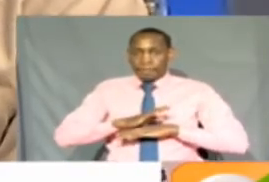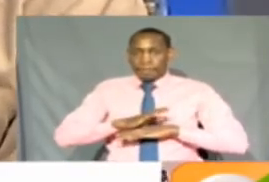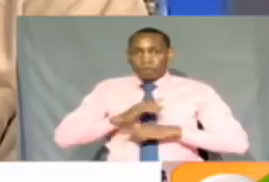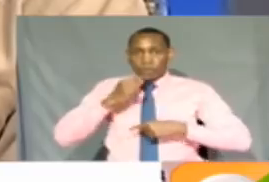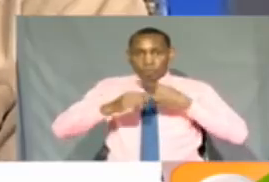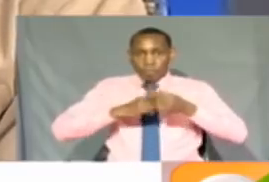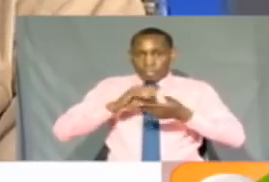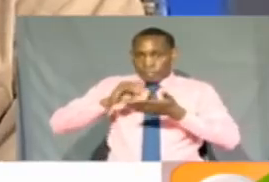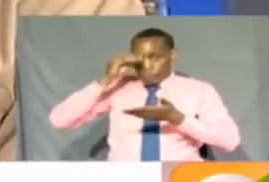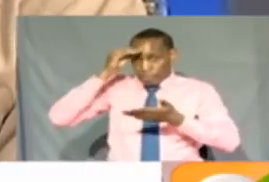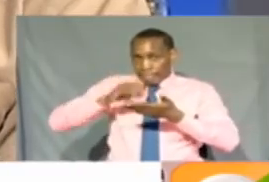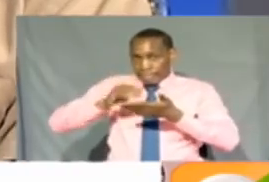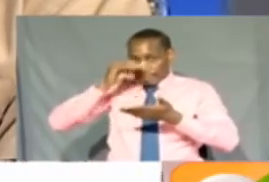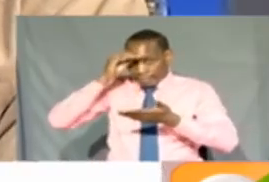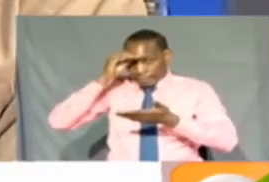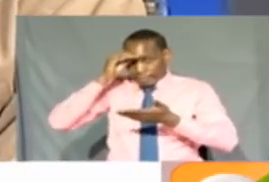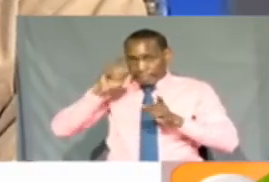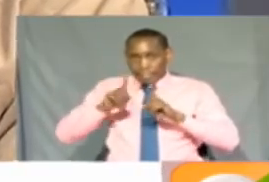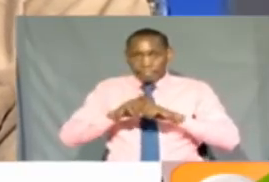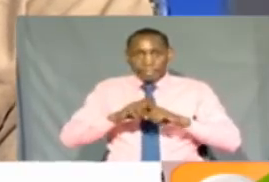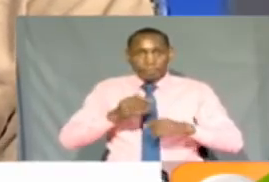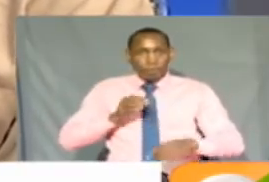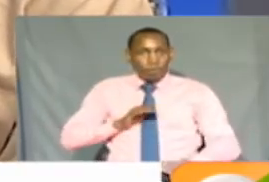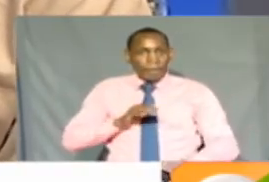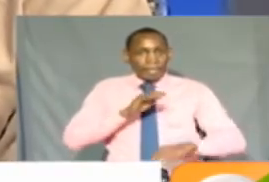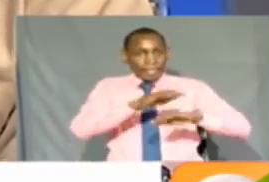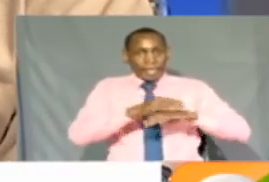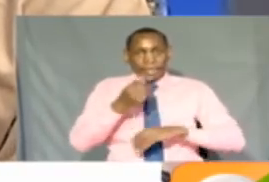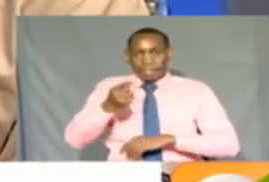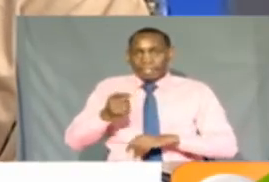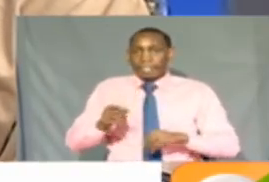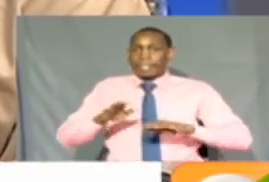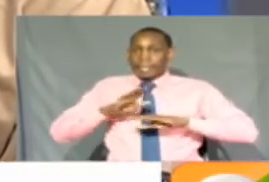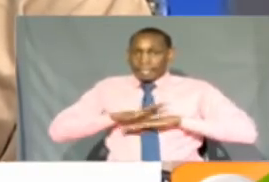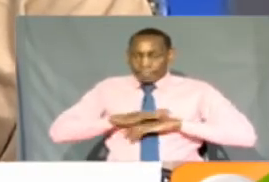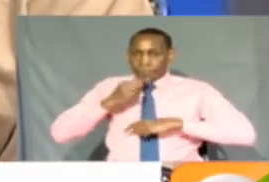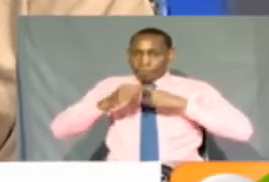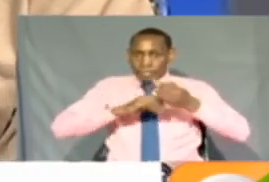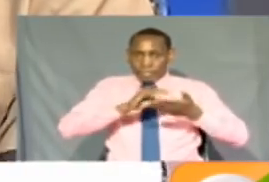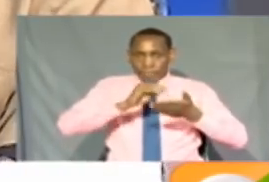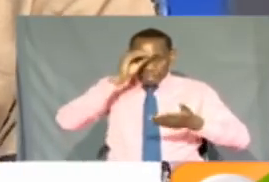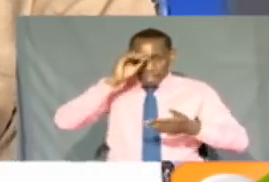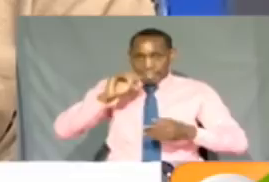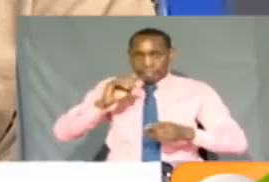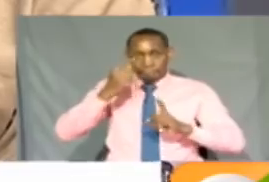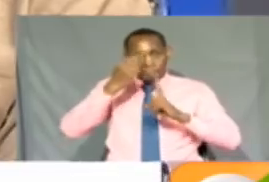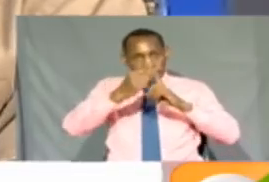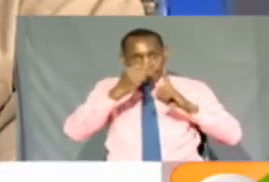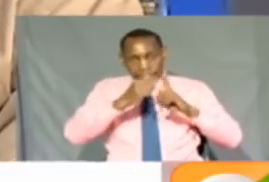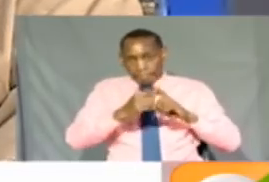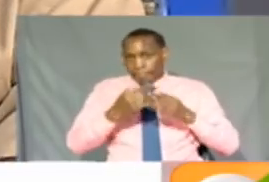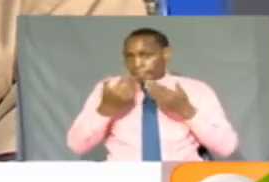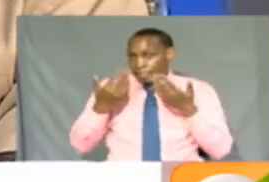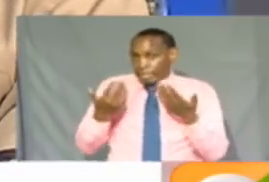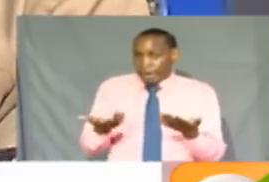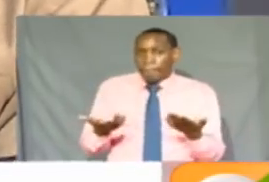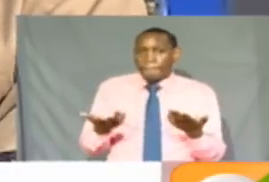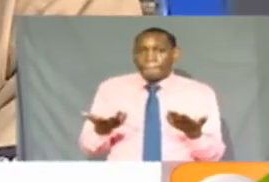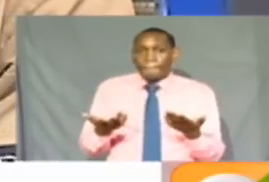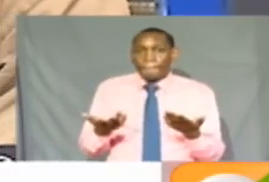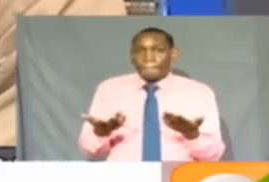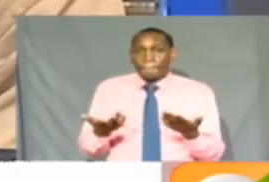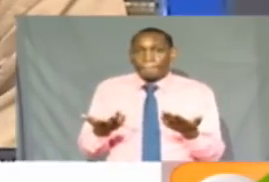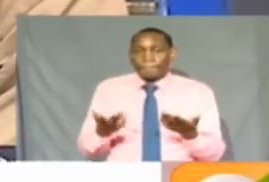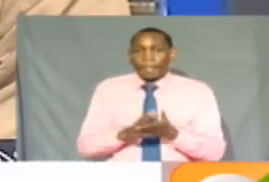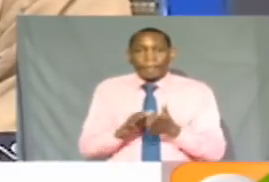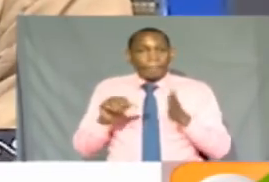she's also getting money which is enough for her for the whole semester. Right. Yes. Now, it is the where the